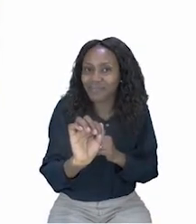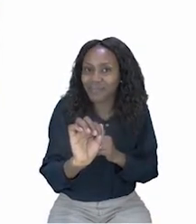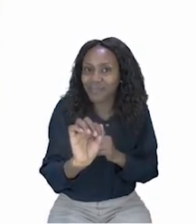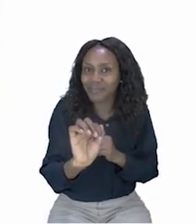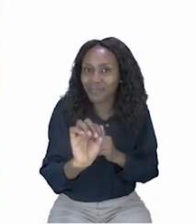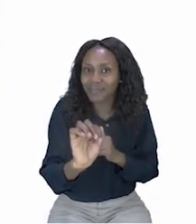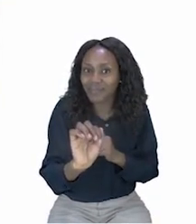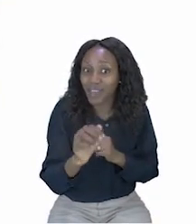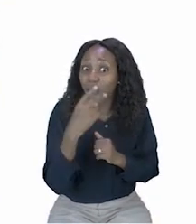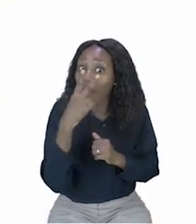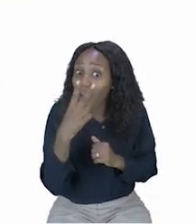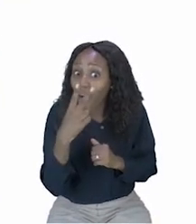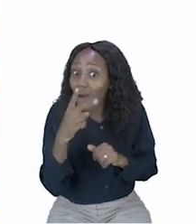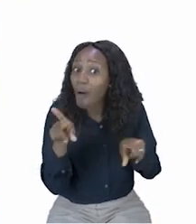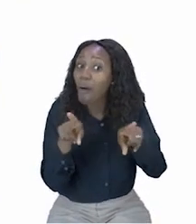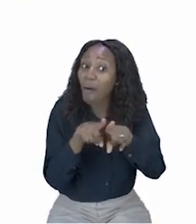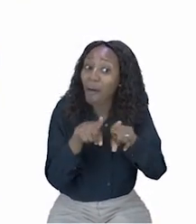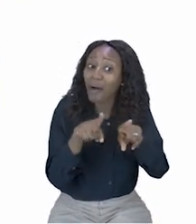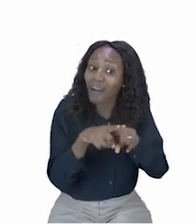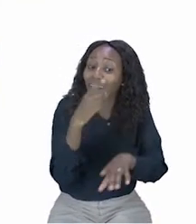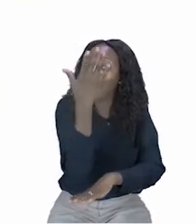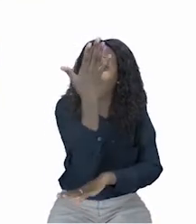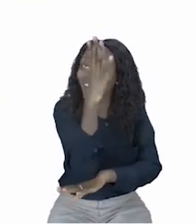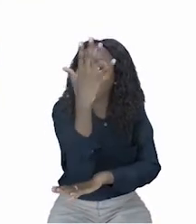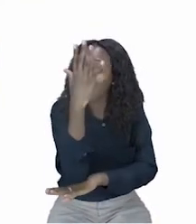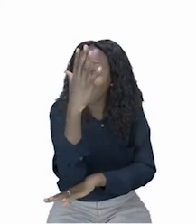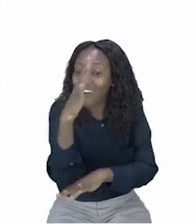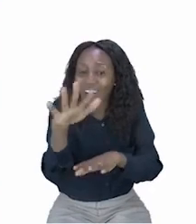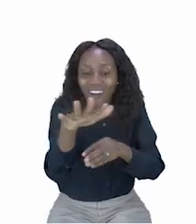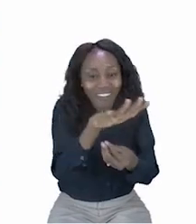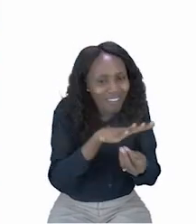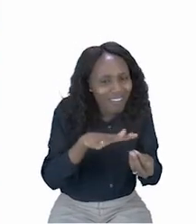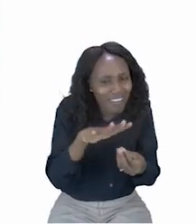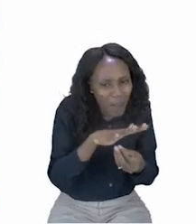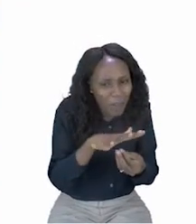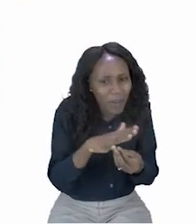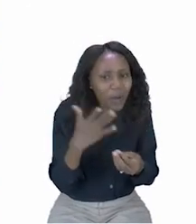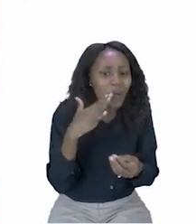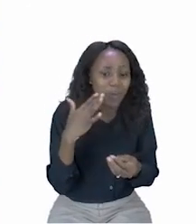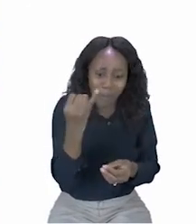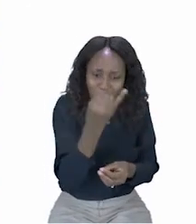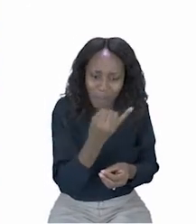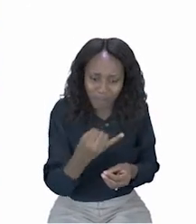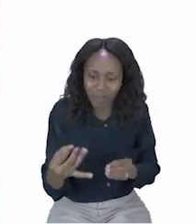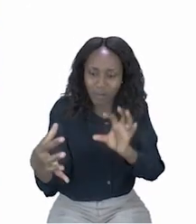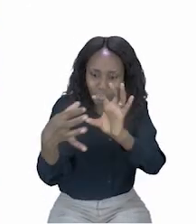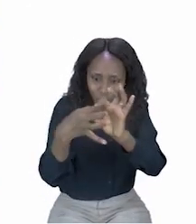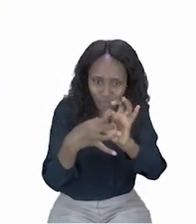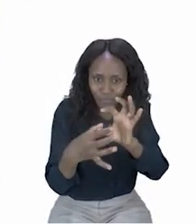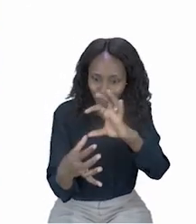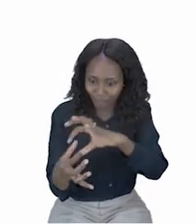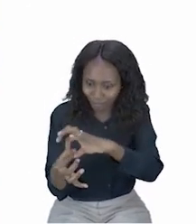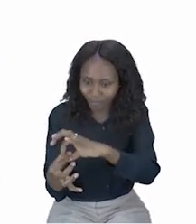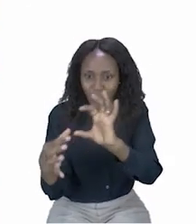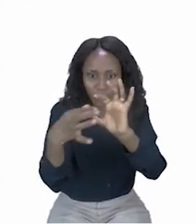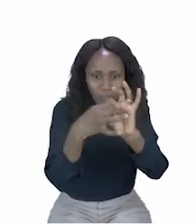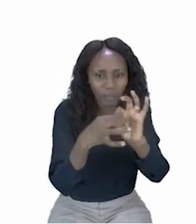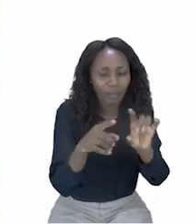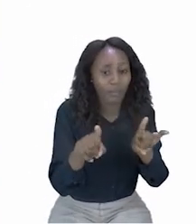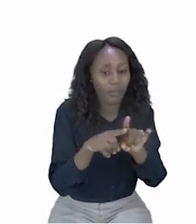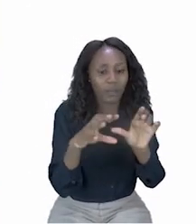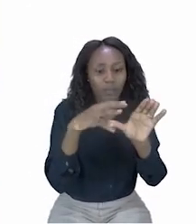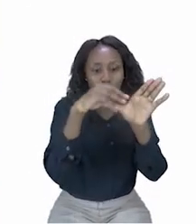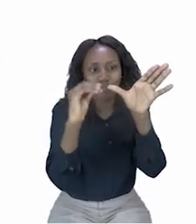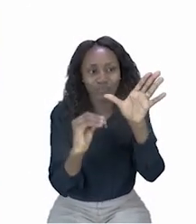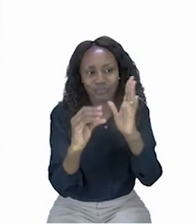is like a family tree, because when we are drawing it, we are connecting each person like branches.